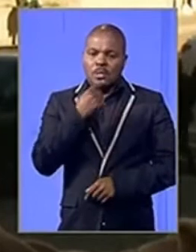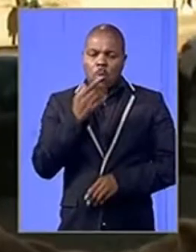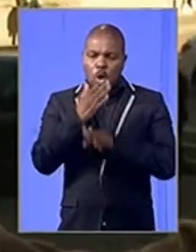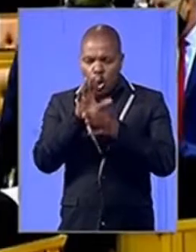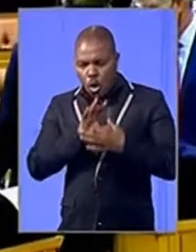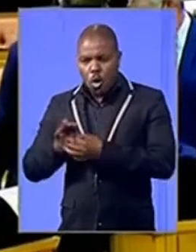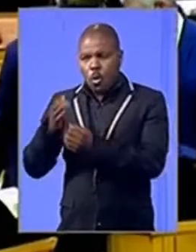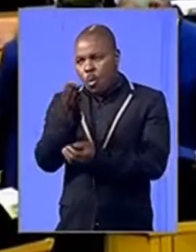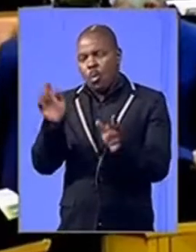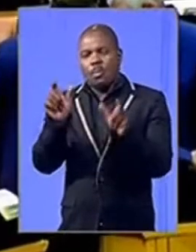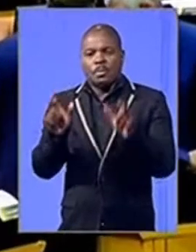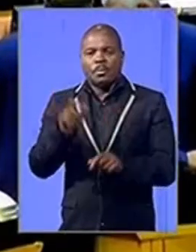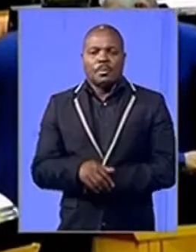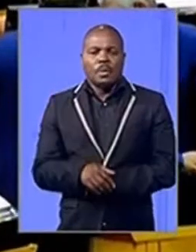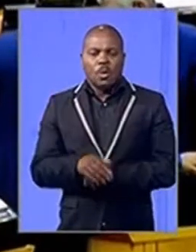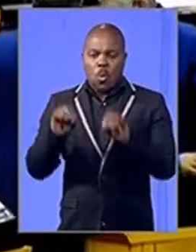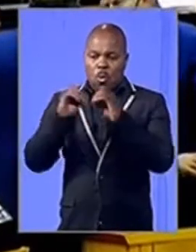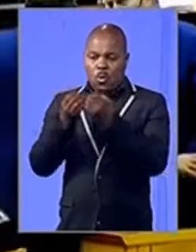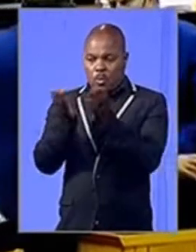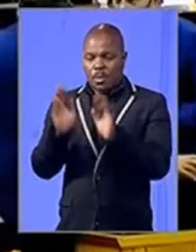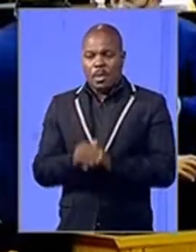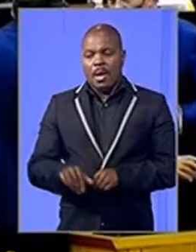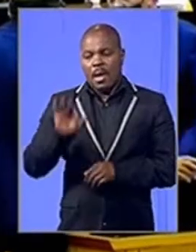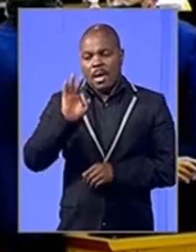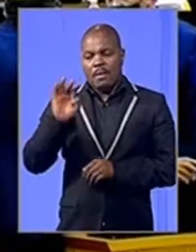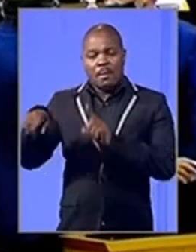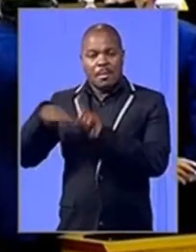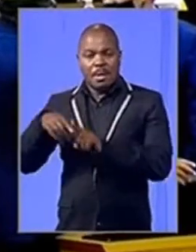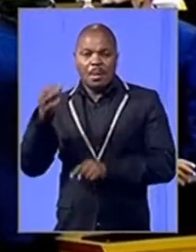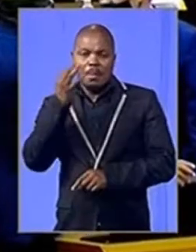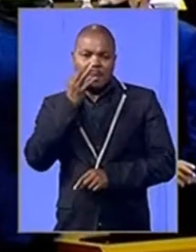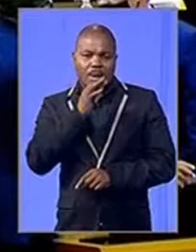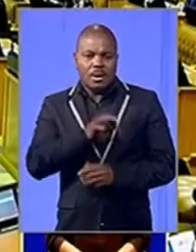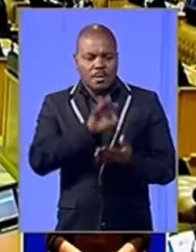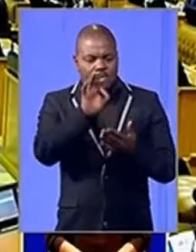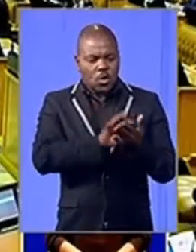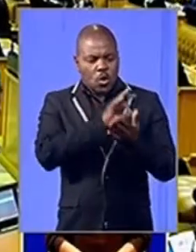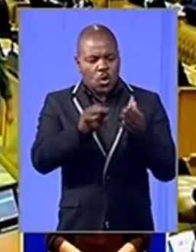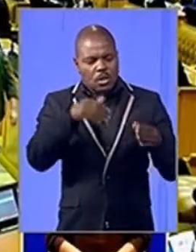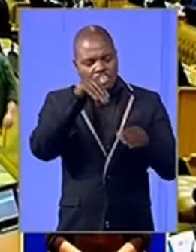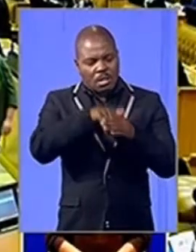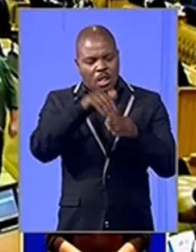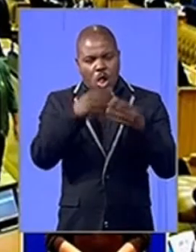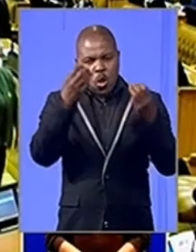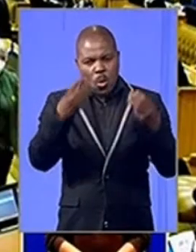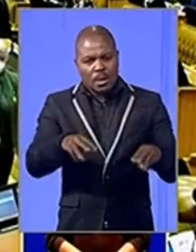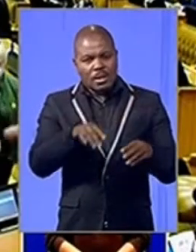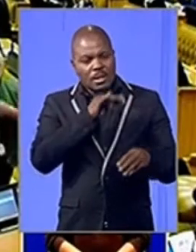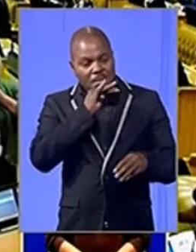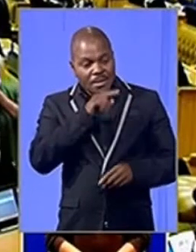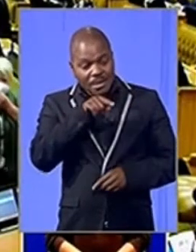all parties. Mme FF Plus yona e re boholo ba dipampiri tse senyehileng tsa ho kgetha ke sesupo sa dikarohano tse tibileng ka